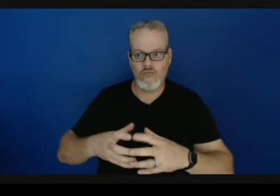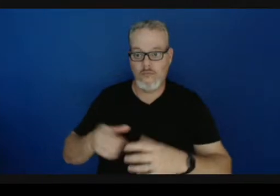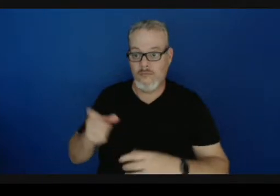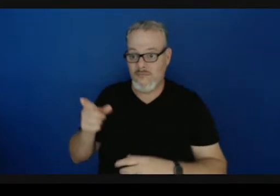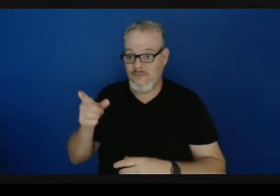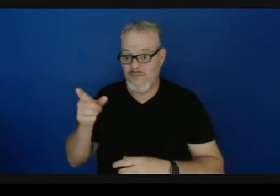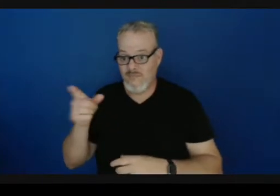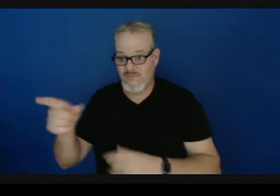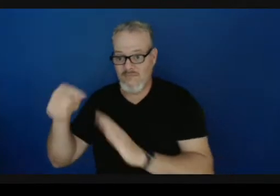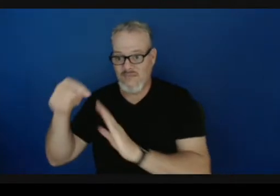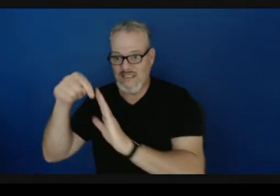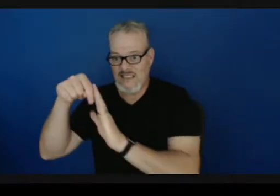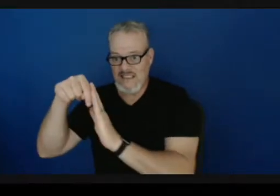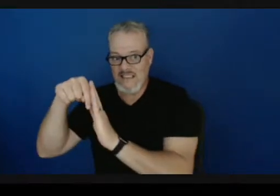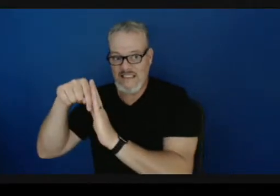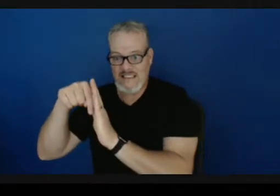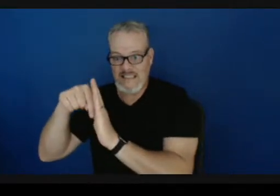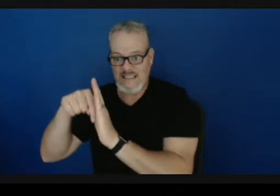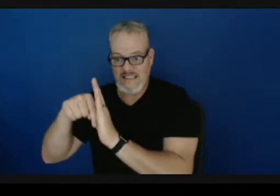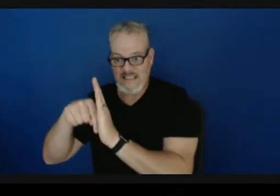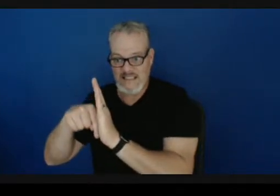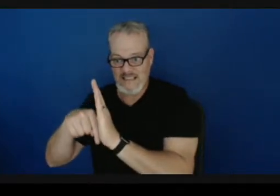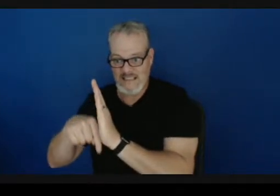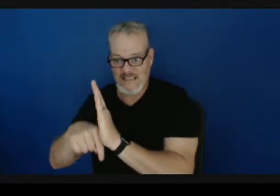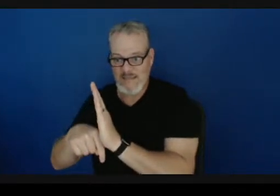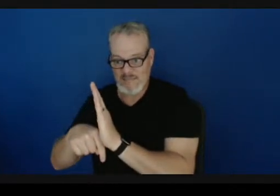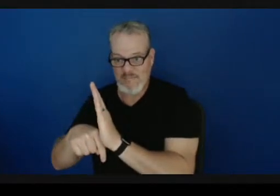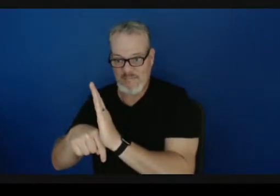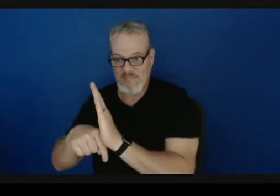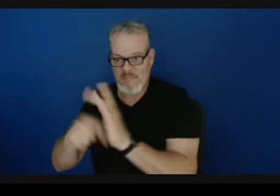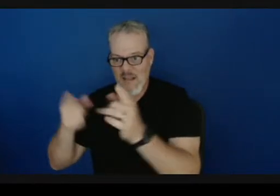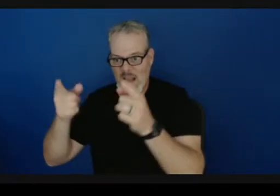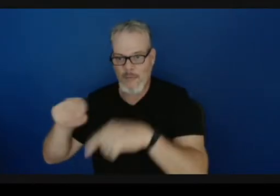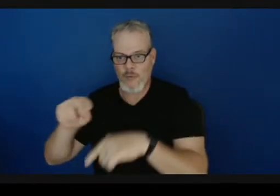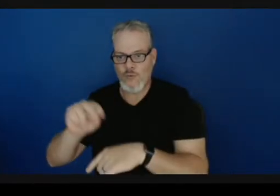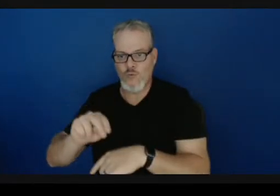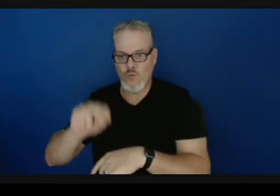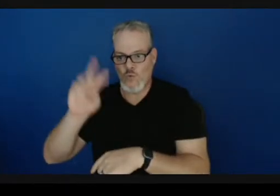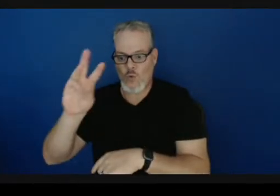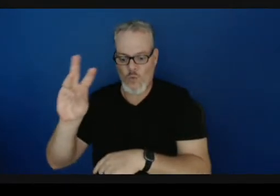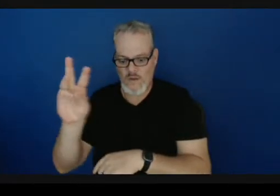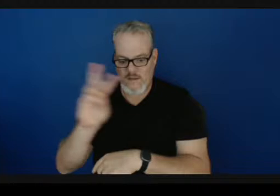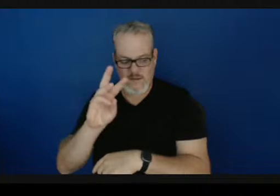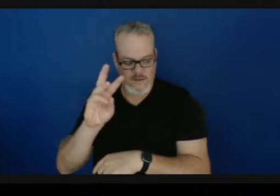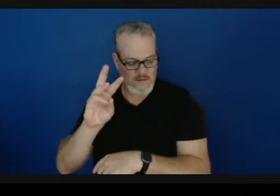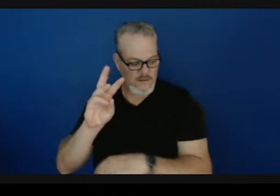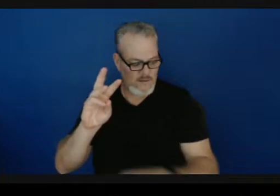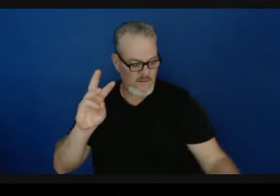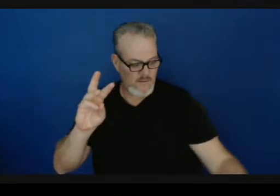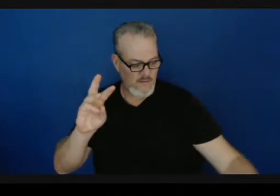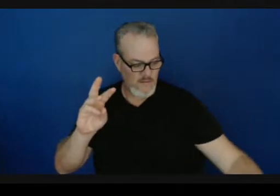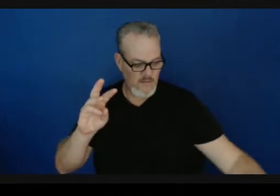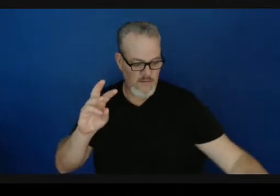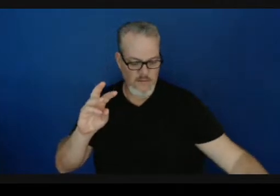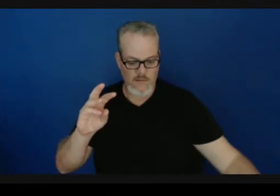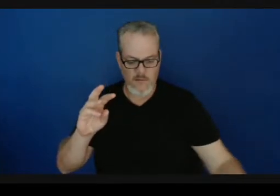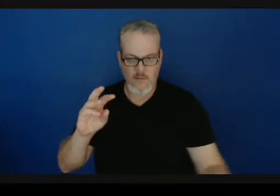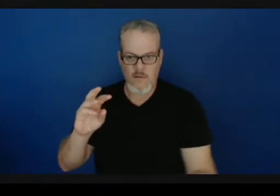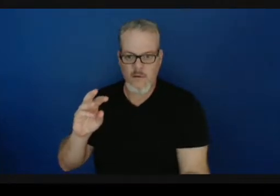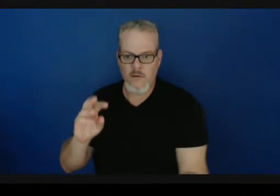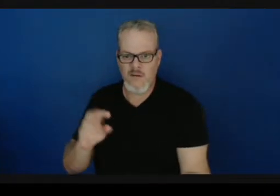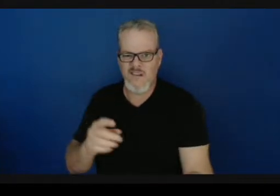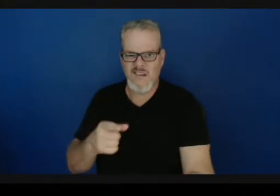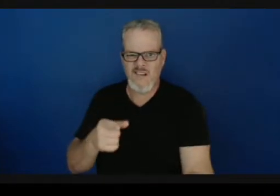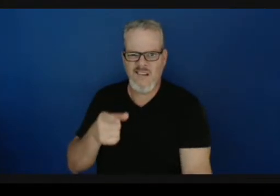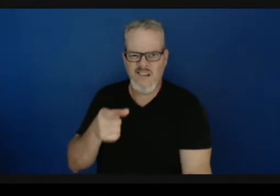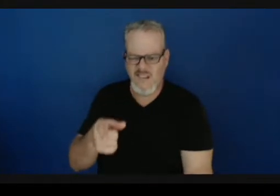deeper cluster that occurs to the northwest. It looks like in this plot. I'm not sure what's happening with the colors in this plot